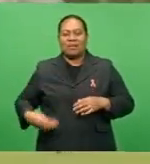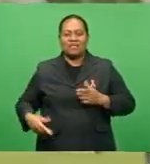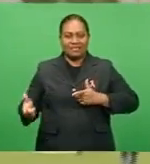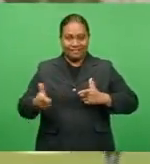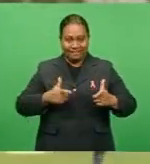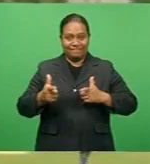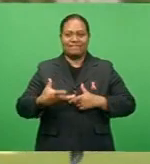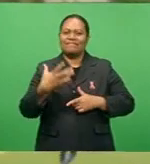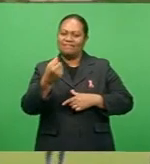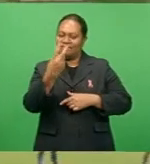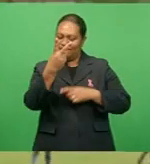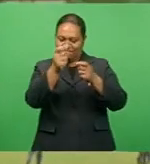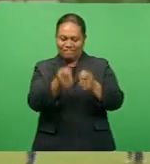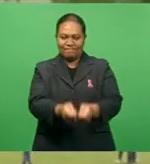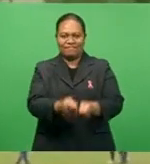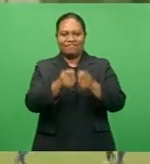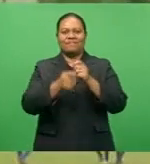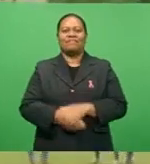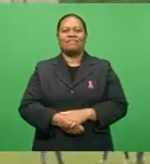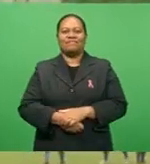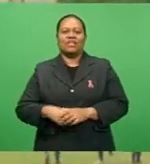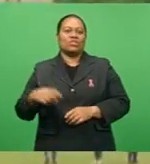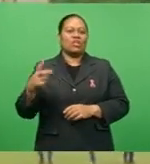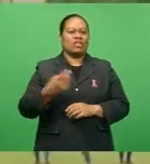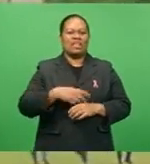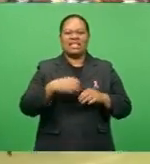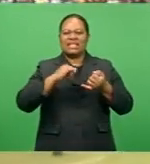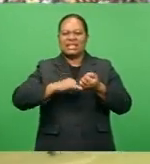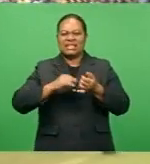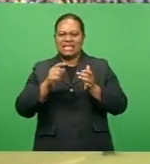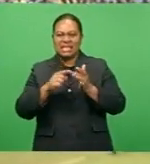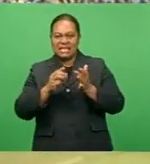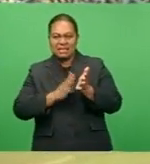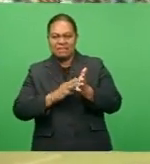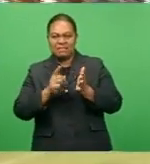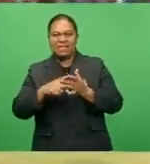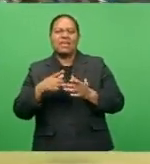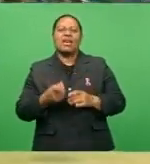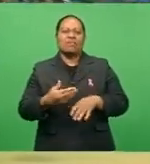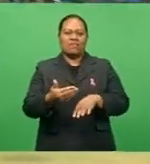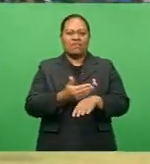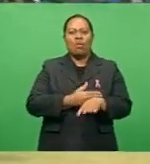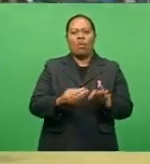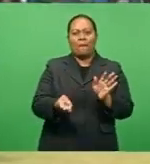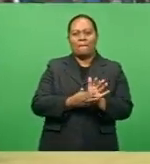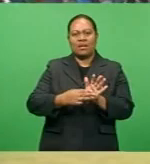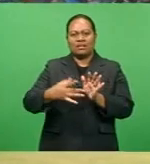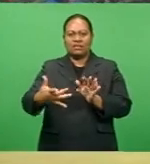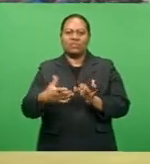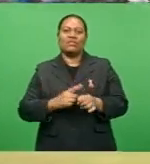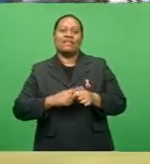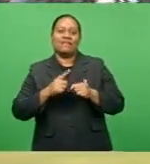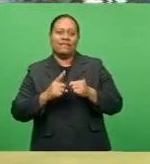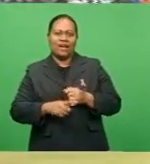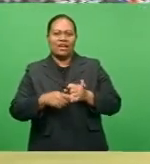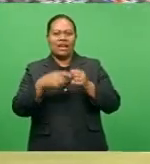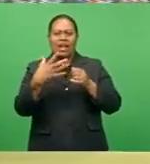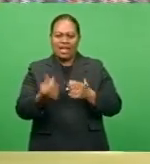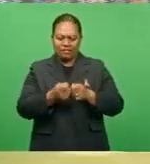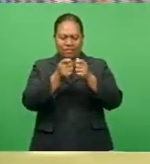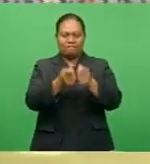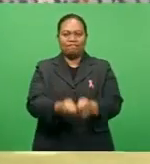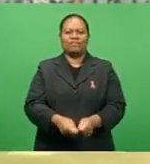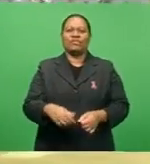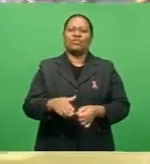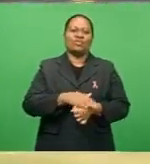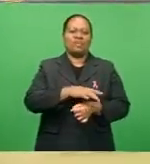promise to not only secure a spot in the 2021 Skipper Cup, but also win the Vanua Cup. Meanwhile, Madhuwata